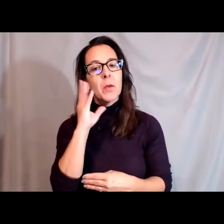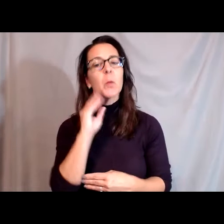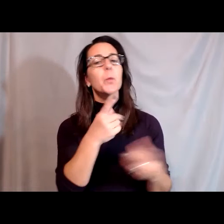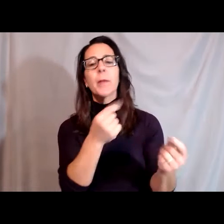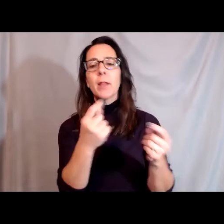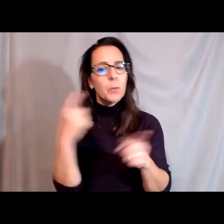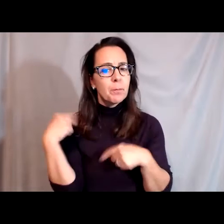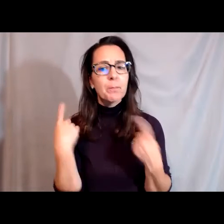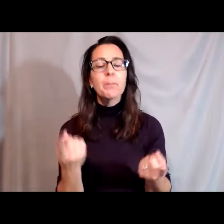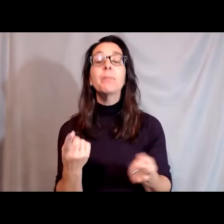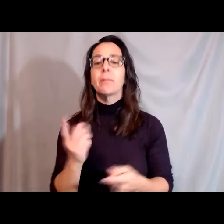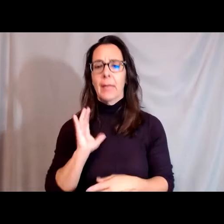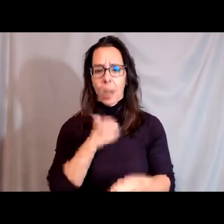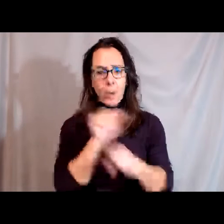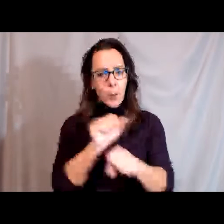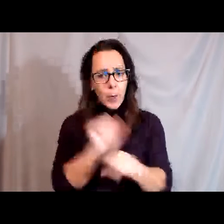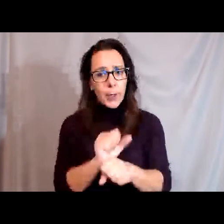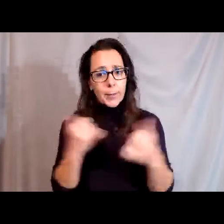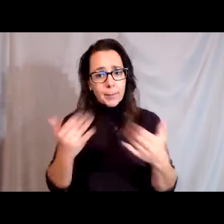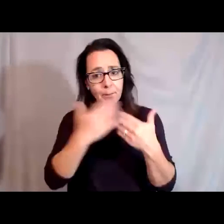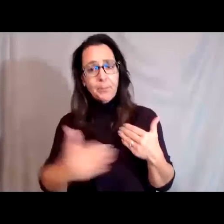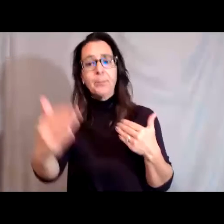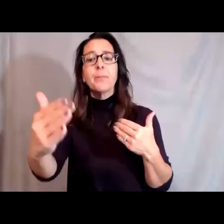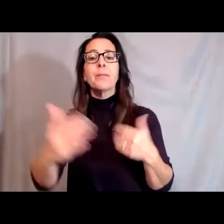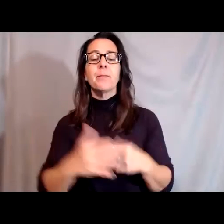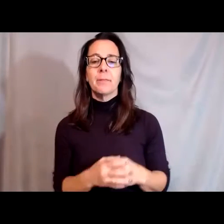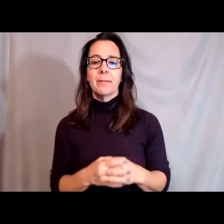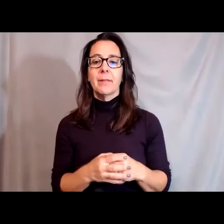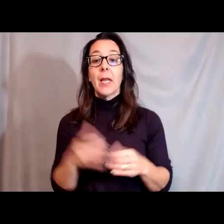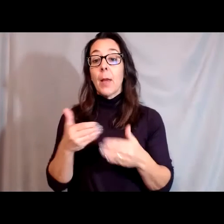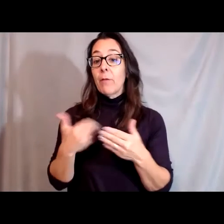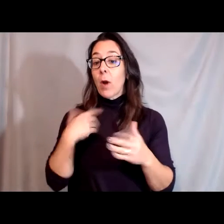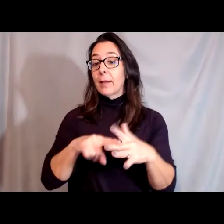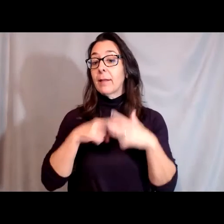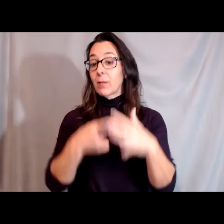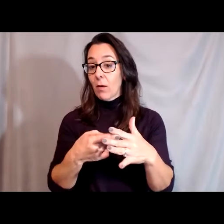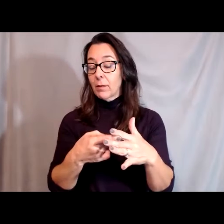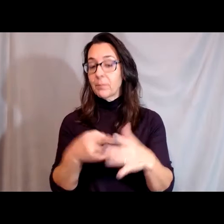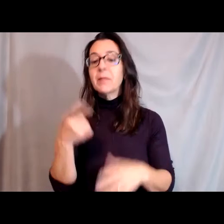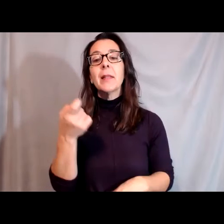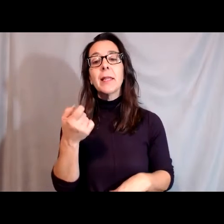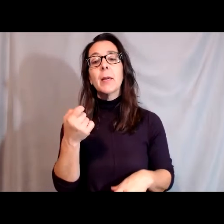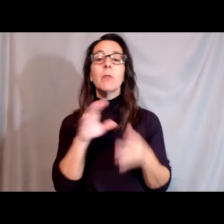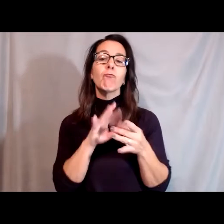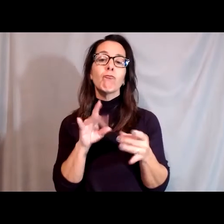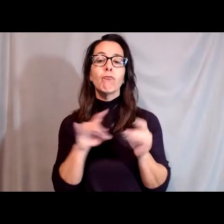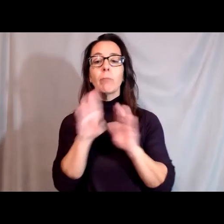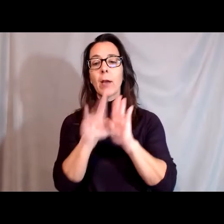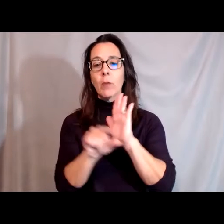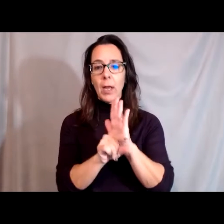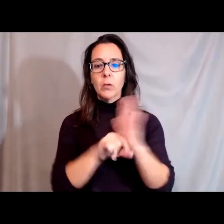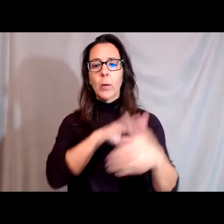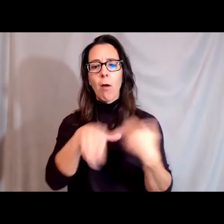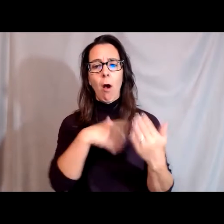that we're working on now. But before we get started, just a little bit of background so everyone knows we're all on the same